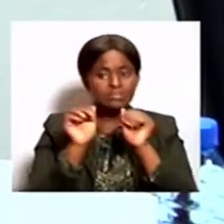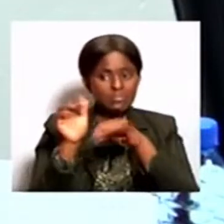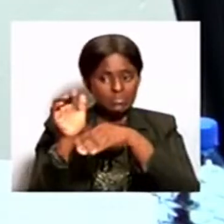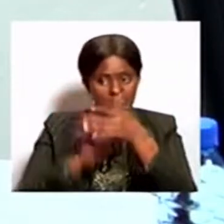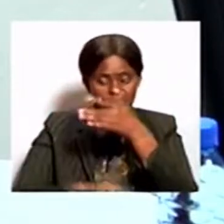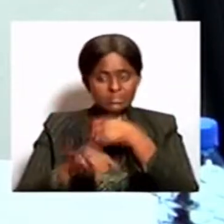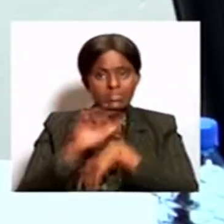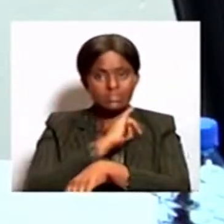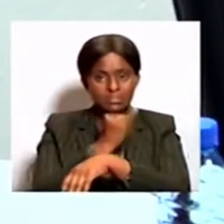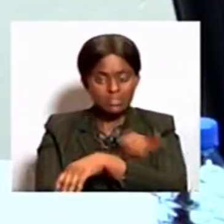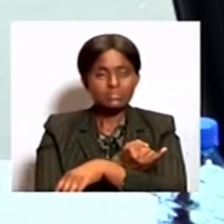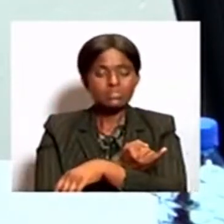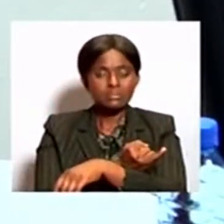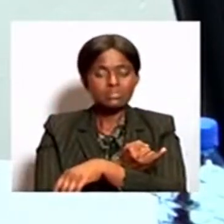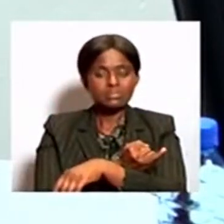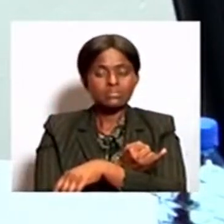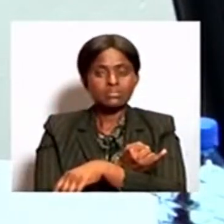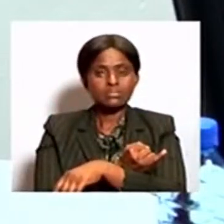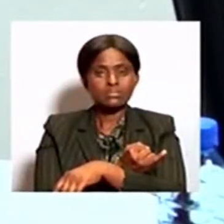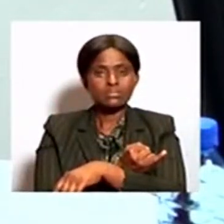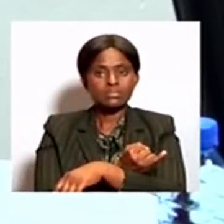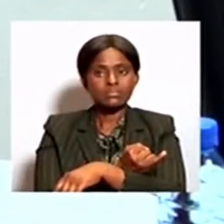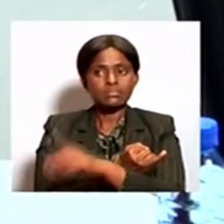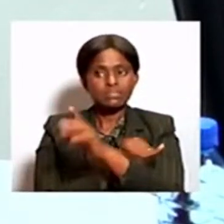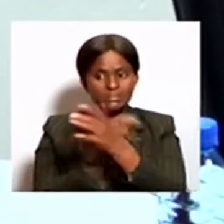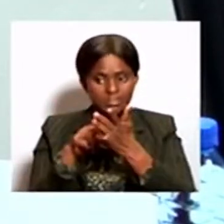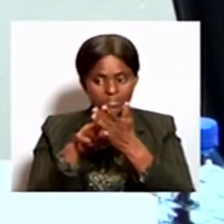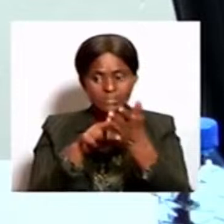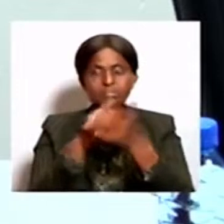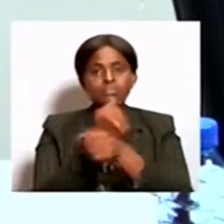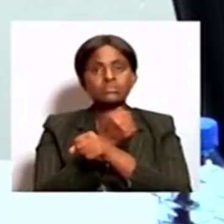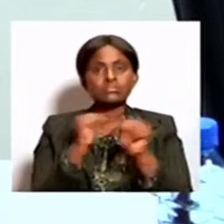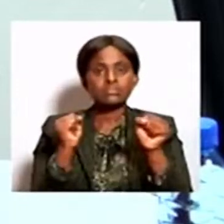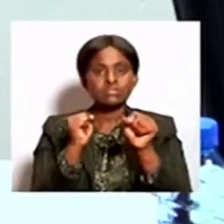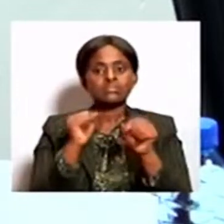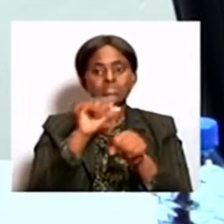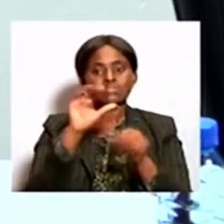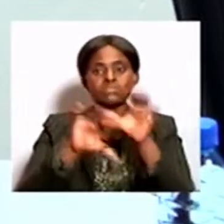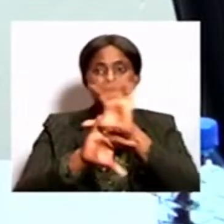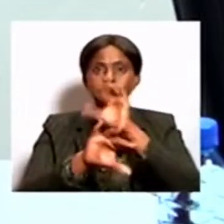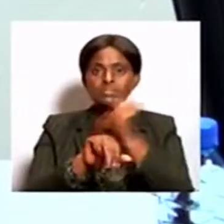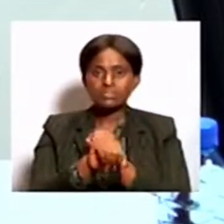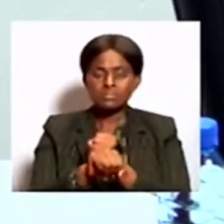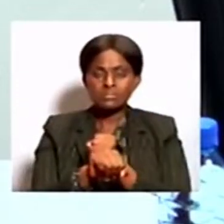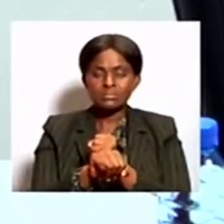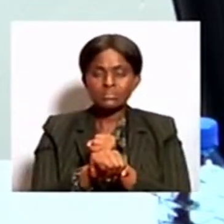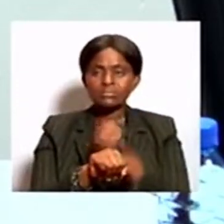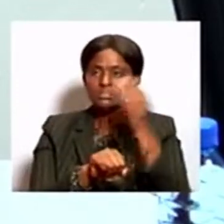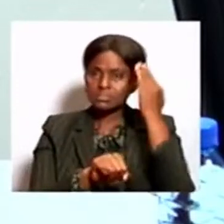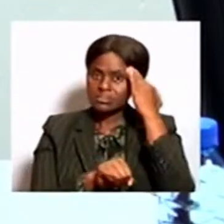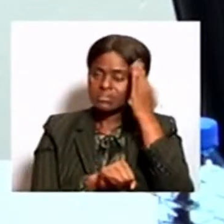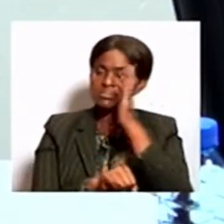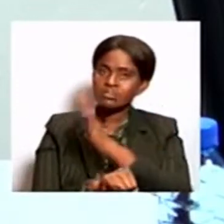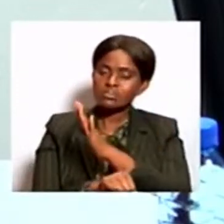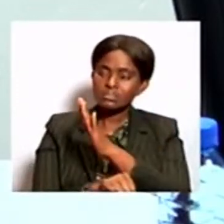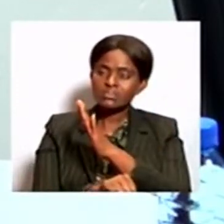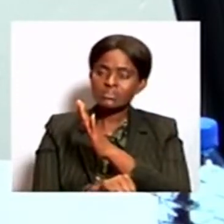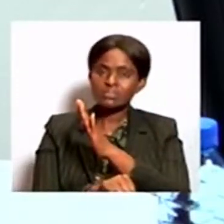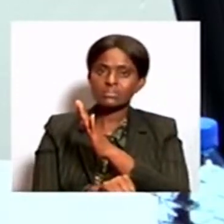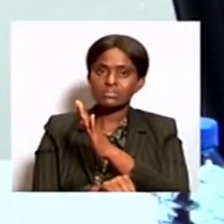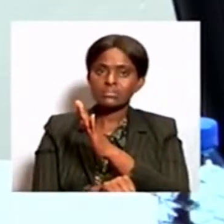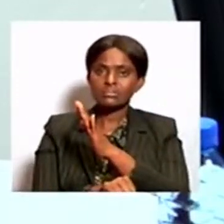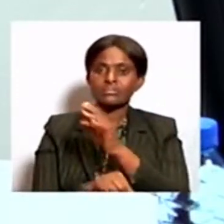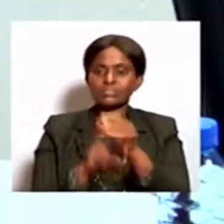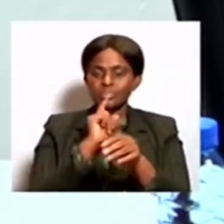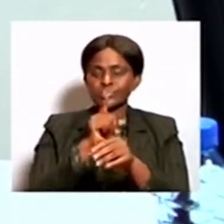the immunity, and you travel safely to Chongwe, knowing and